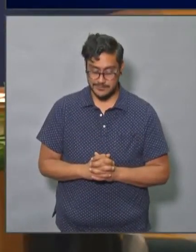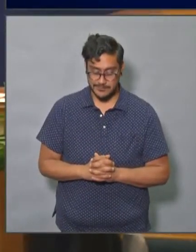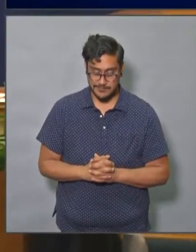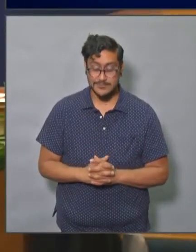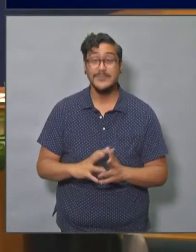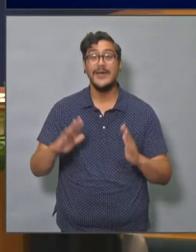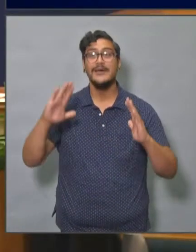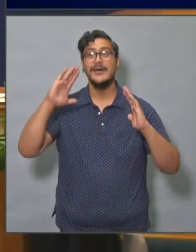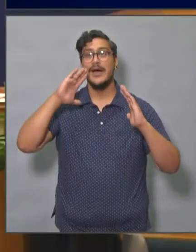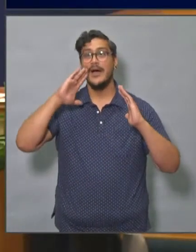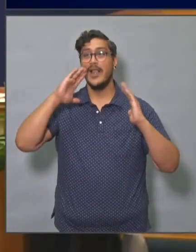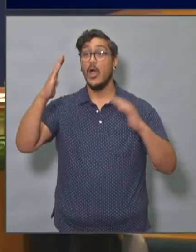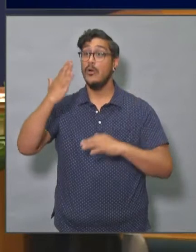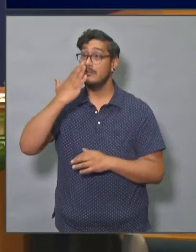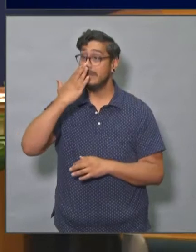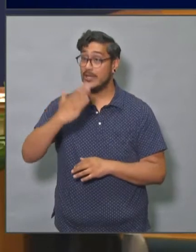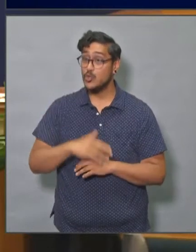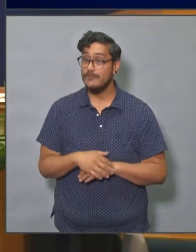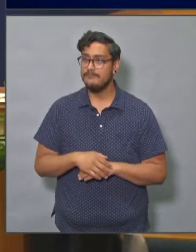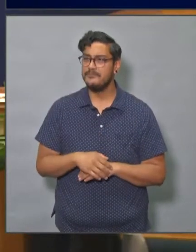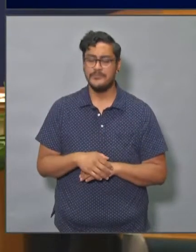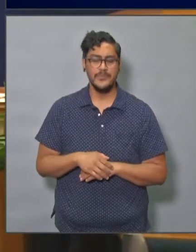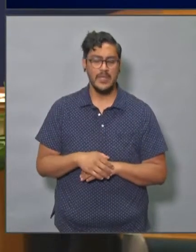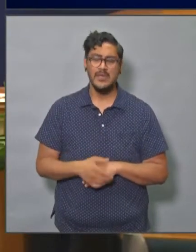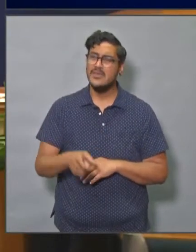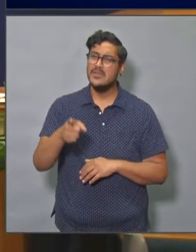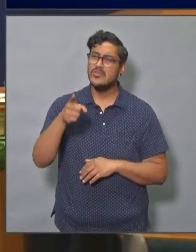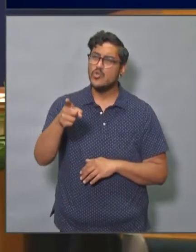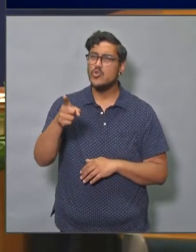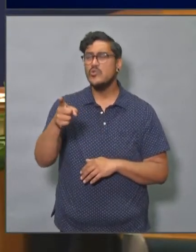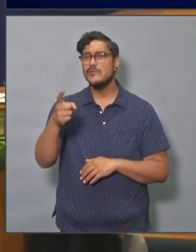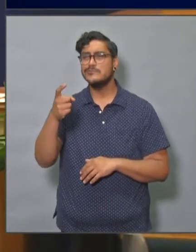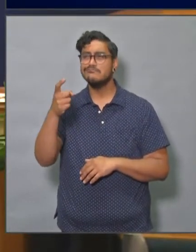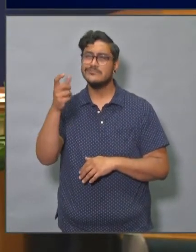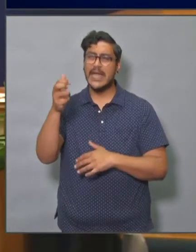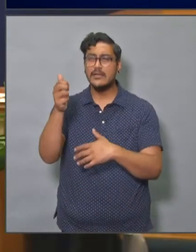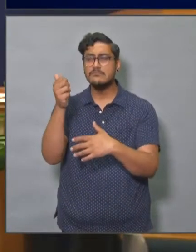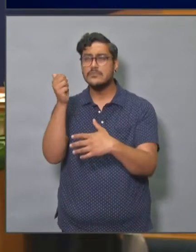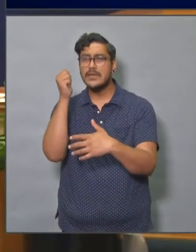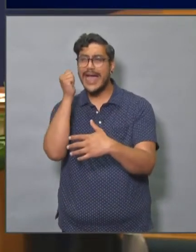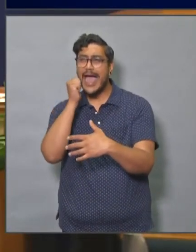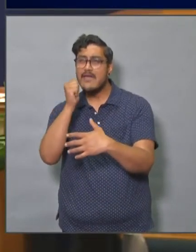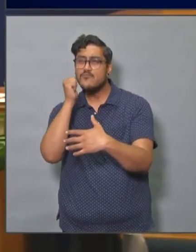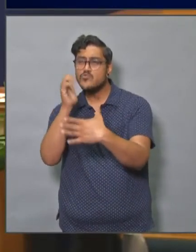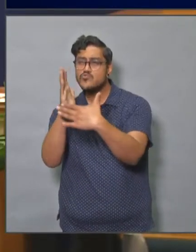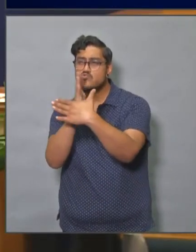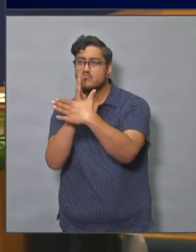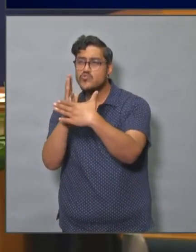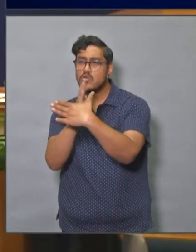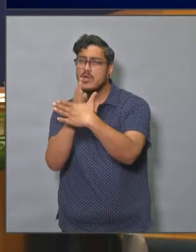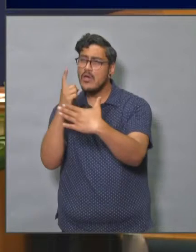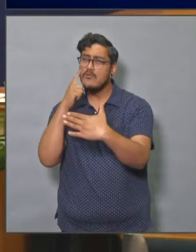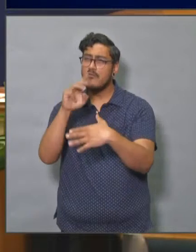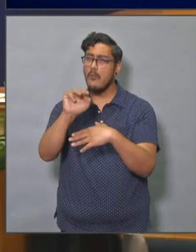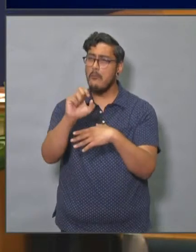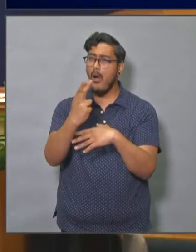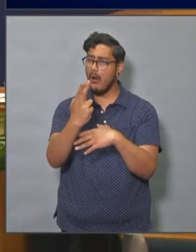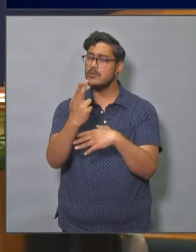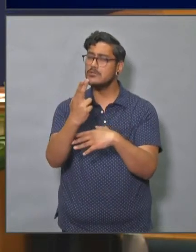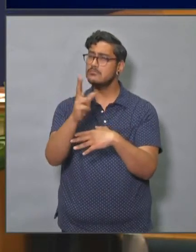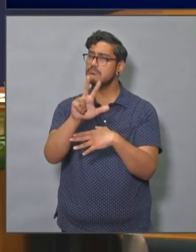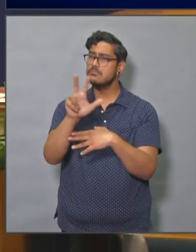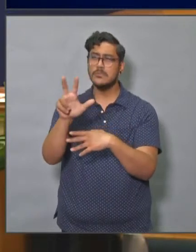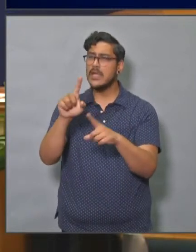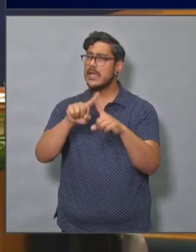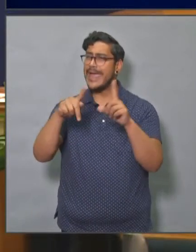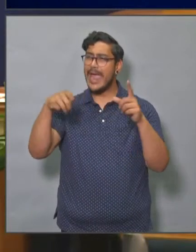Hi, thanks. Real quick, you gave some average daily death numbers for, I believe, March 45 and April 33, but I want to know